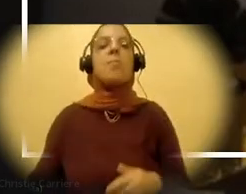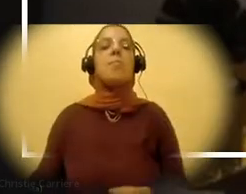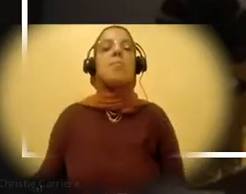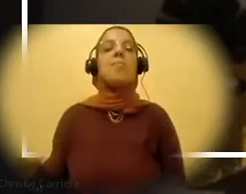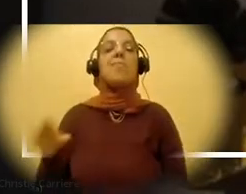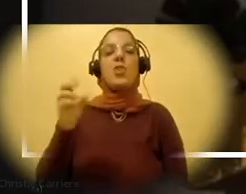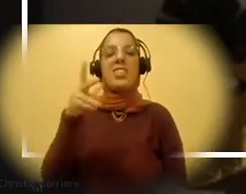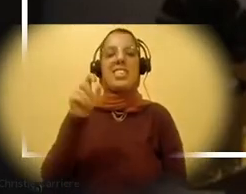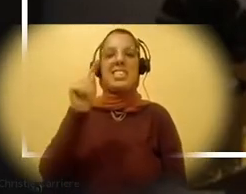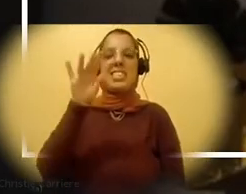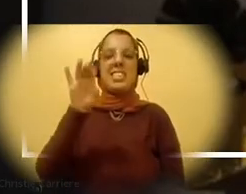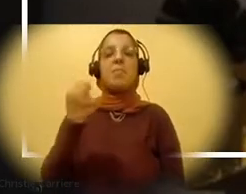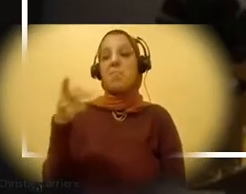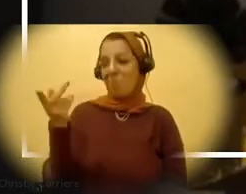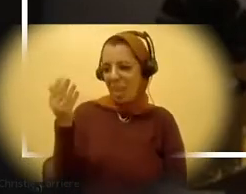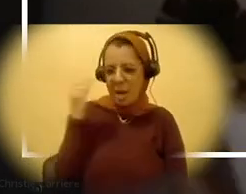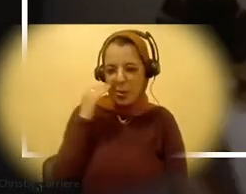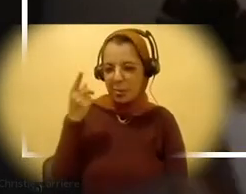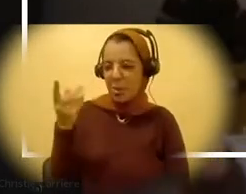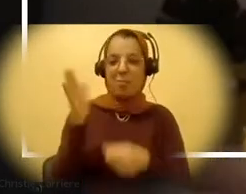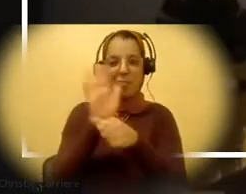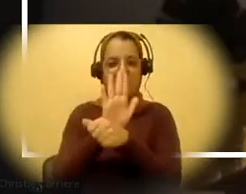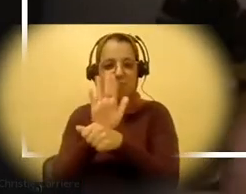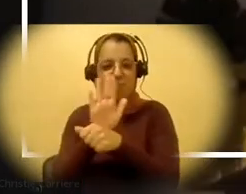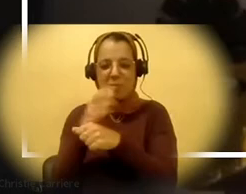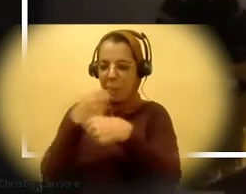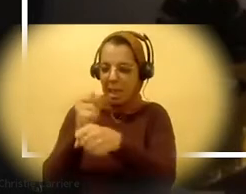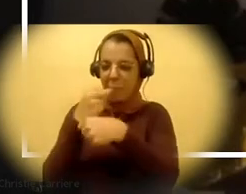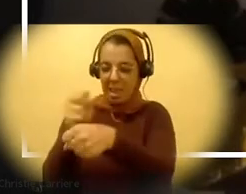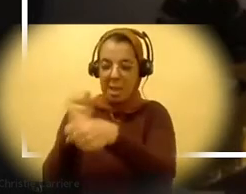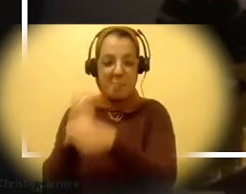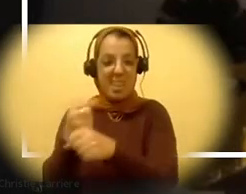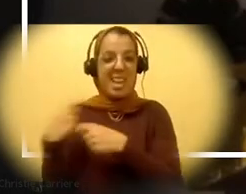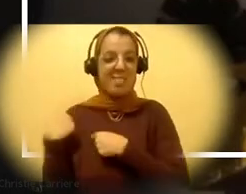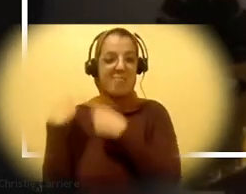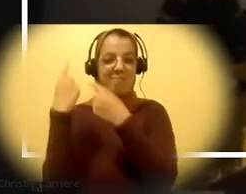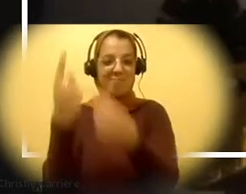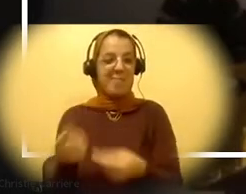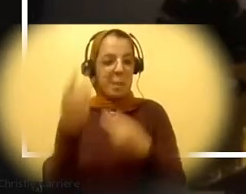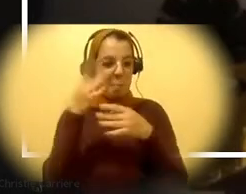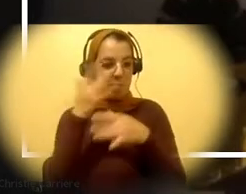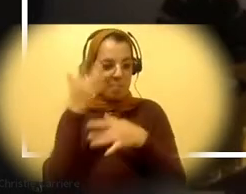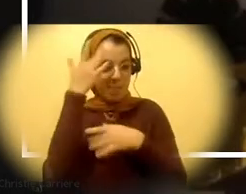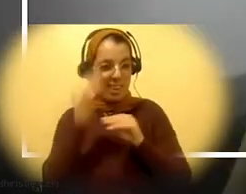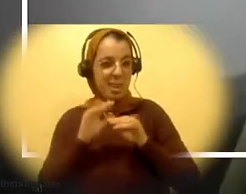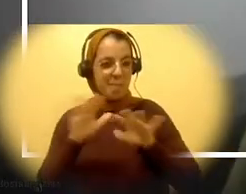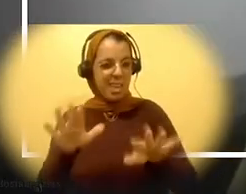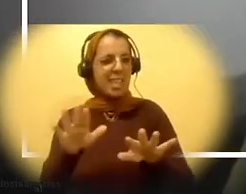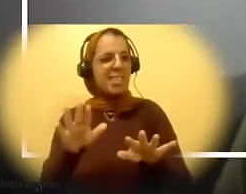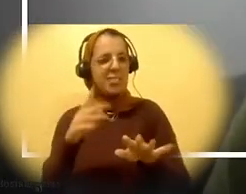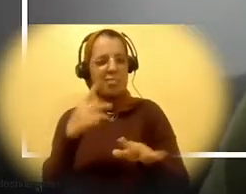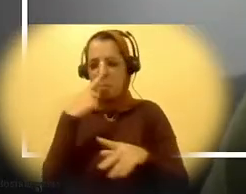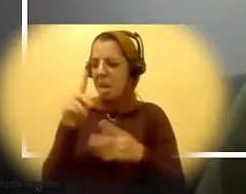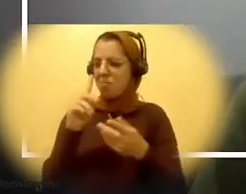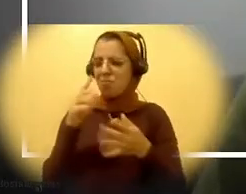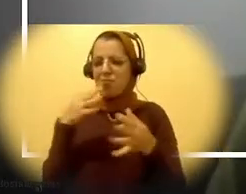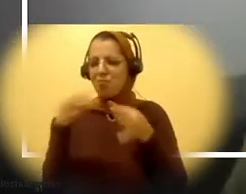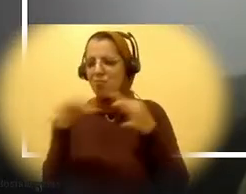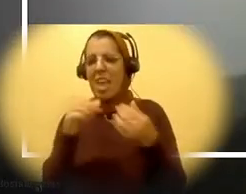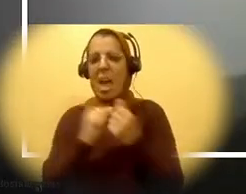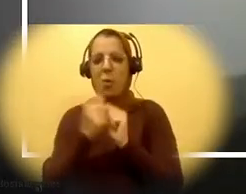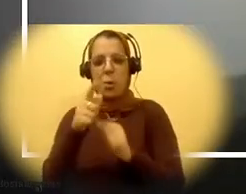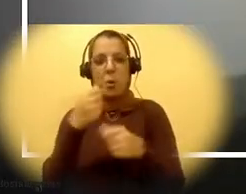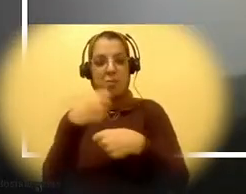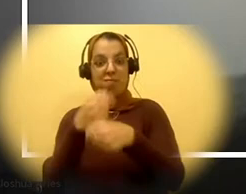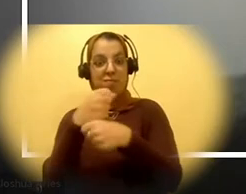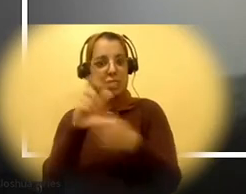pandemic. So do you want to tell us a bit about those and how you've had to shift your practice through? Oh yeah, for sure. So before the pandemic,